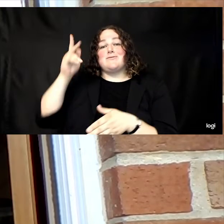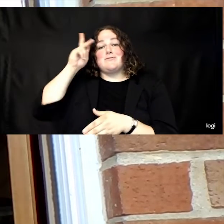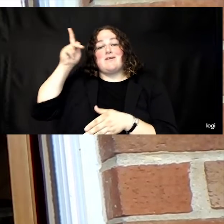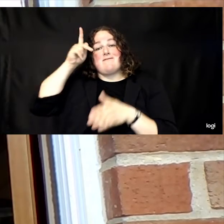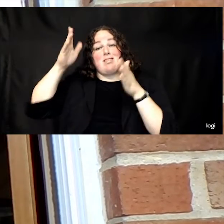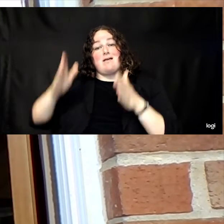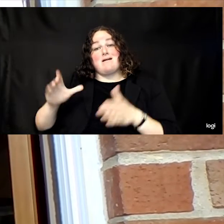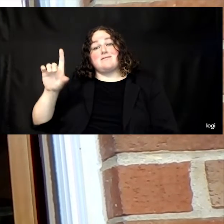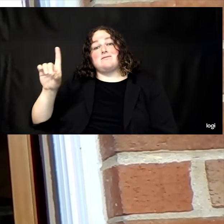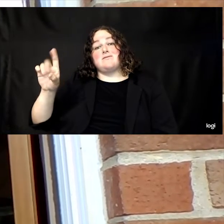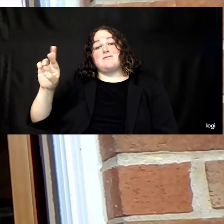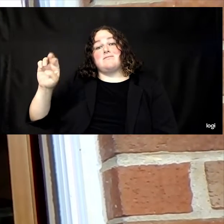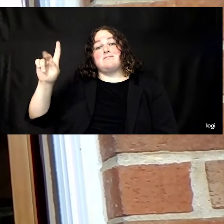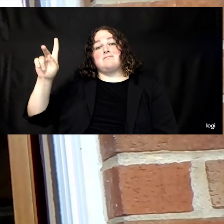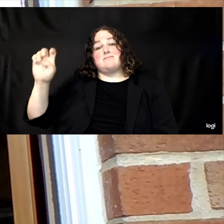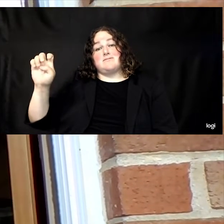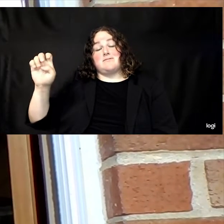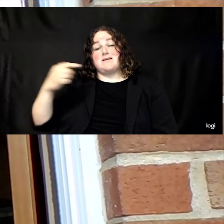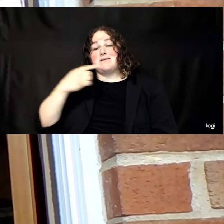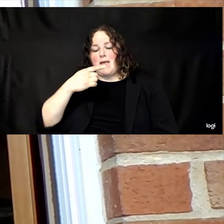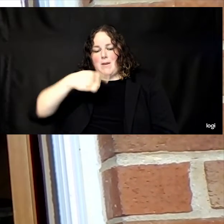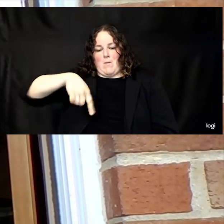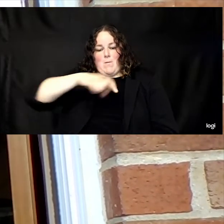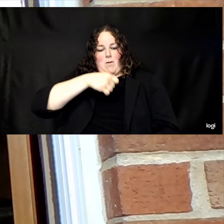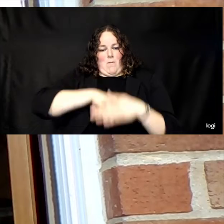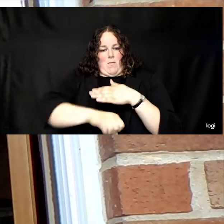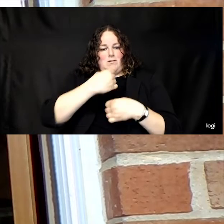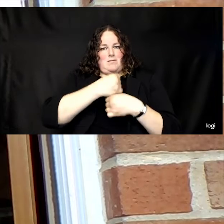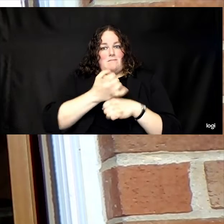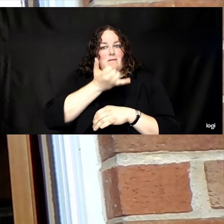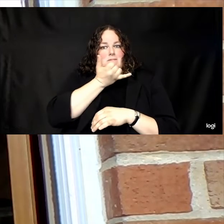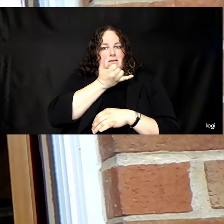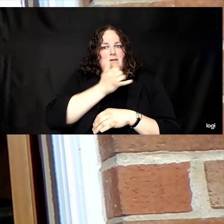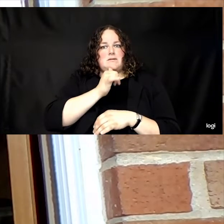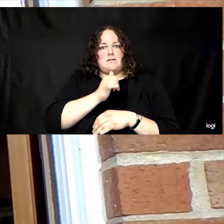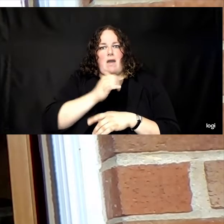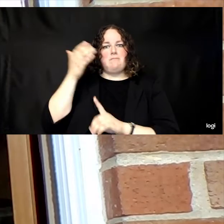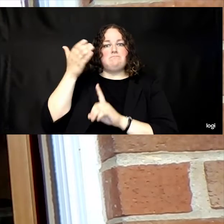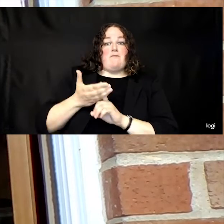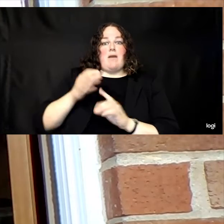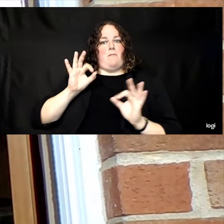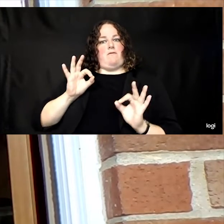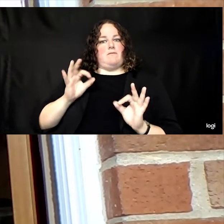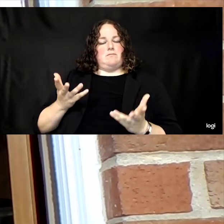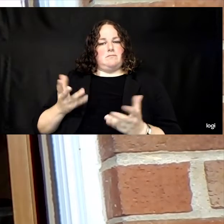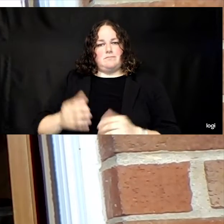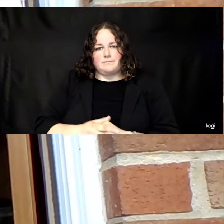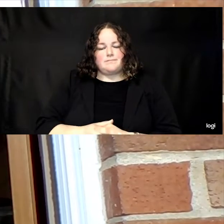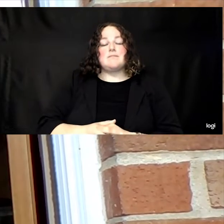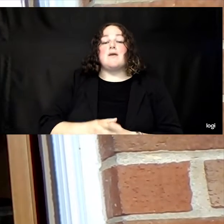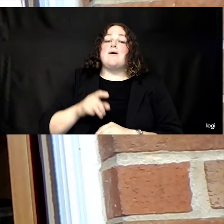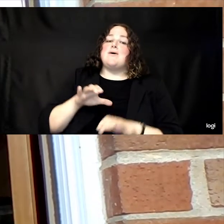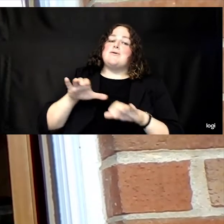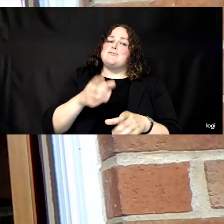once said, we're born to make mistakes, not fake perfections. Do what you think is right,